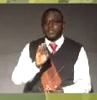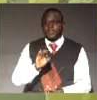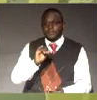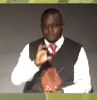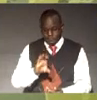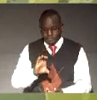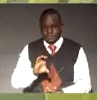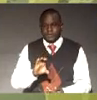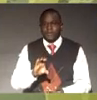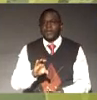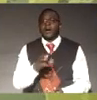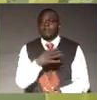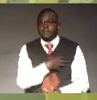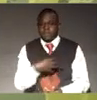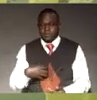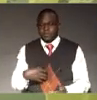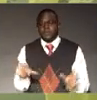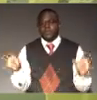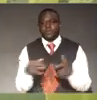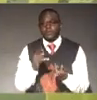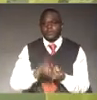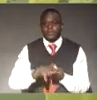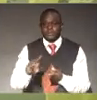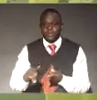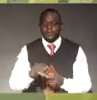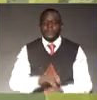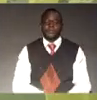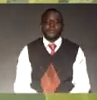at 10 Marines Battalion headquarters in Entebbe Municipality.